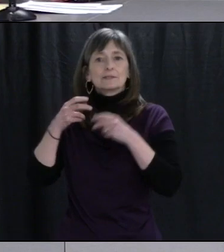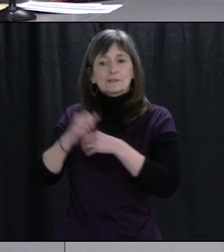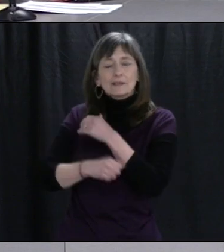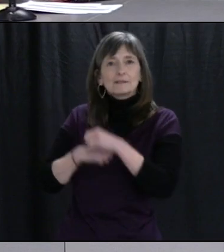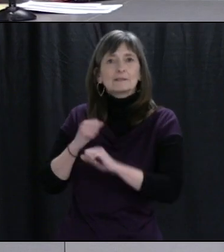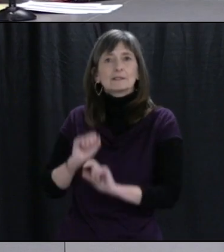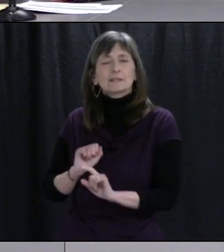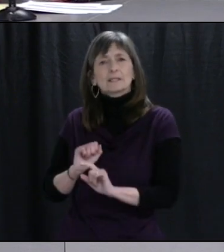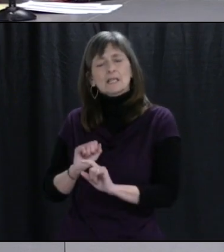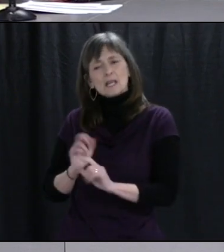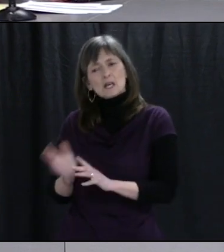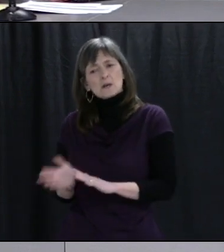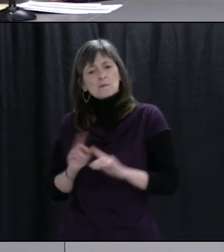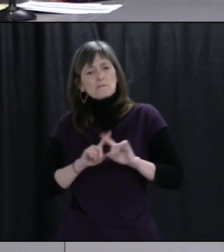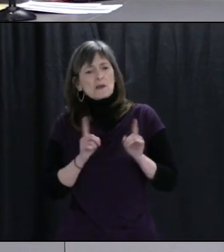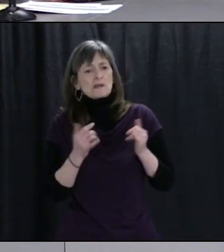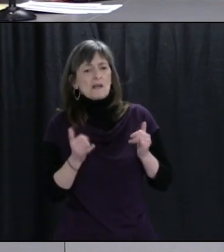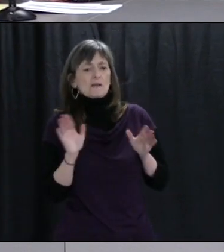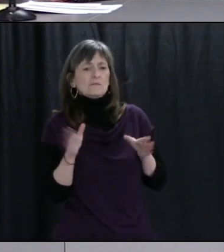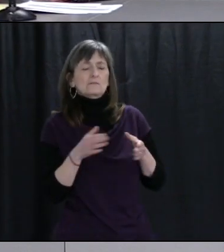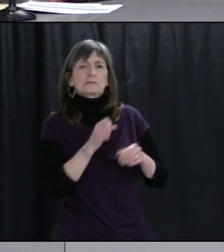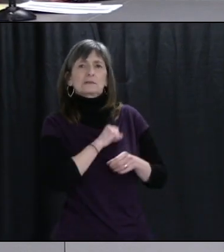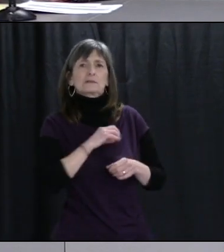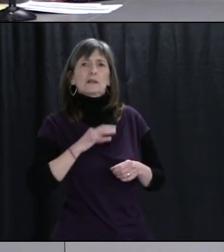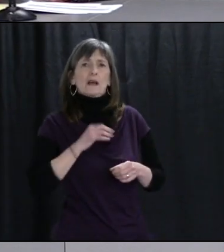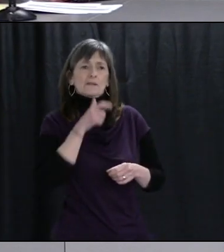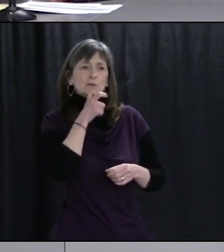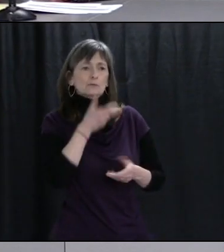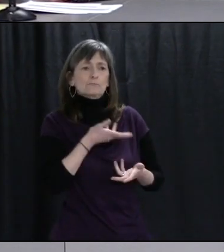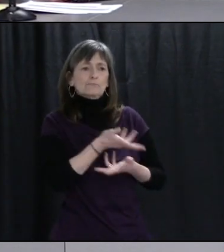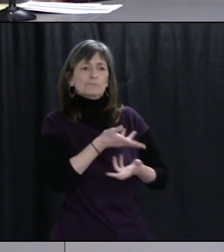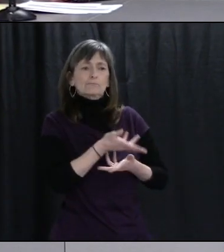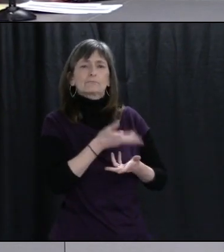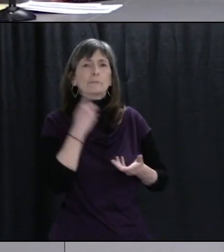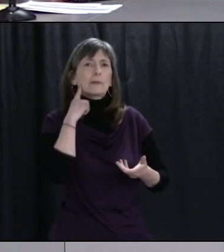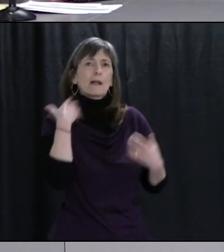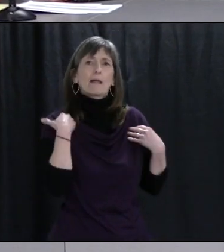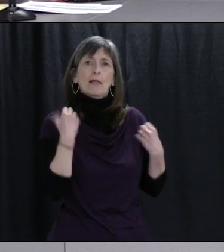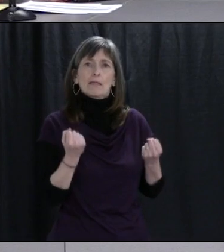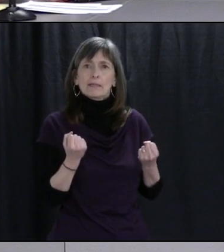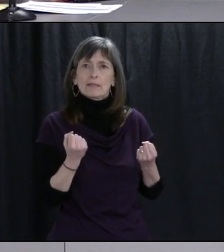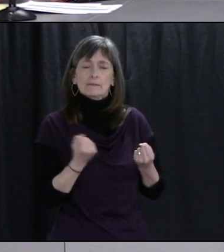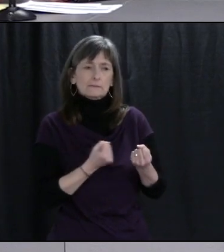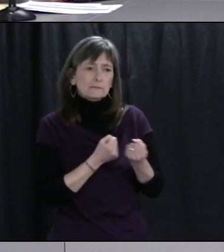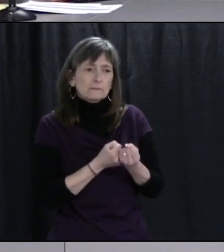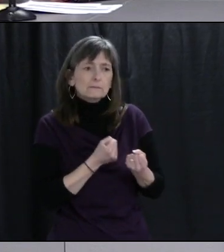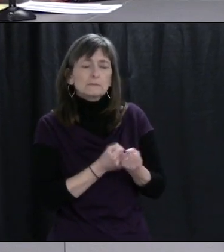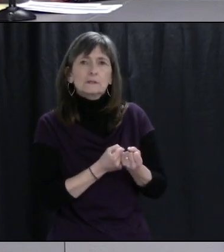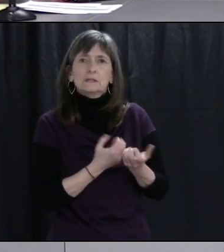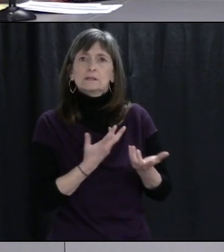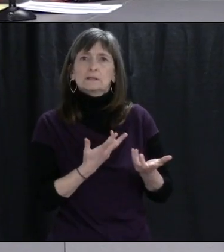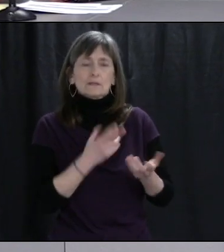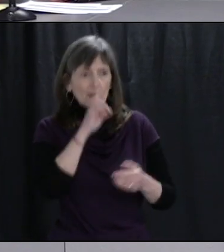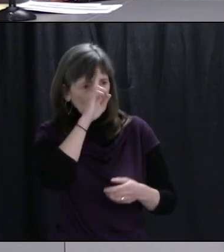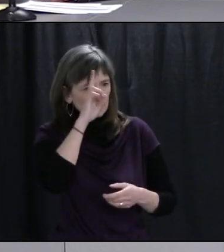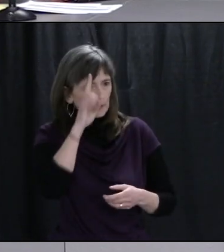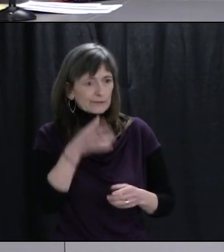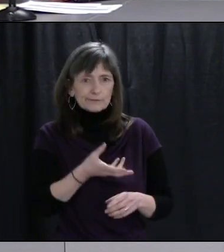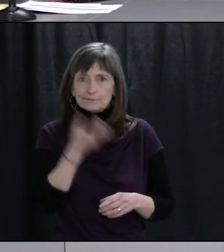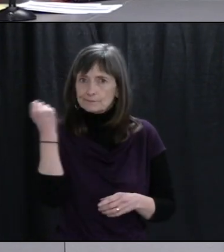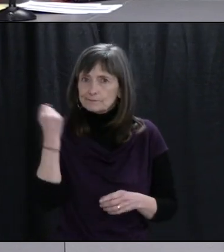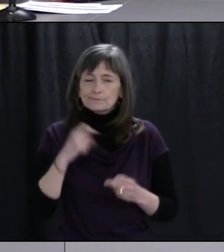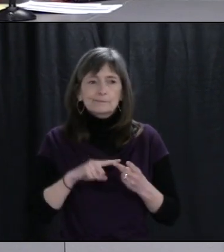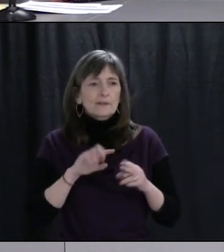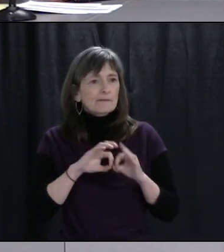they're dealing with more than we've ever had to deal with on the front line in terms of removing support from hospitals,